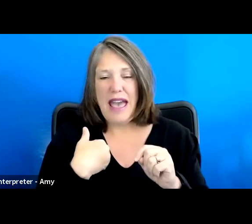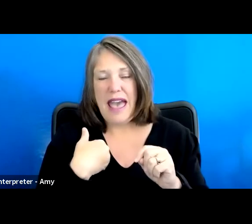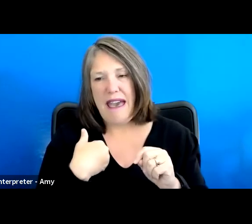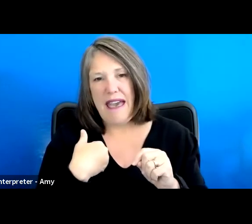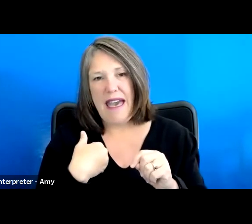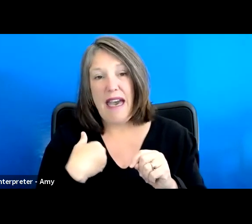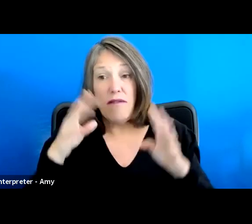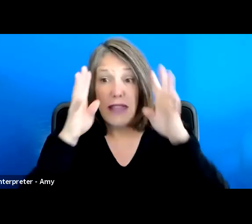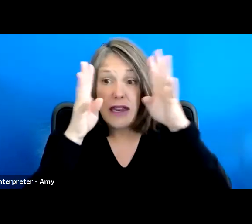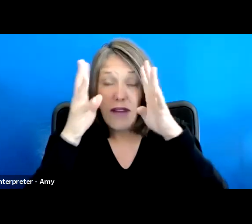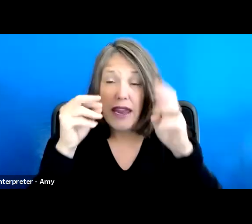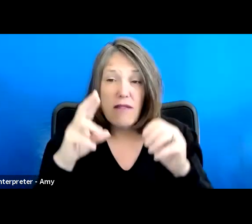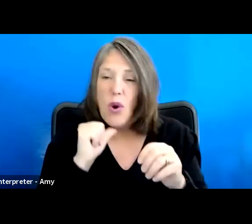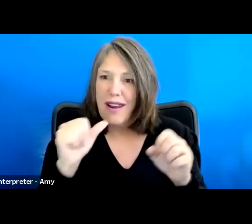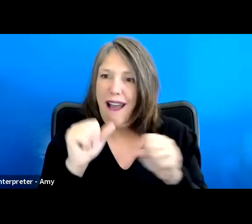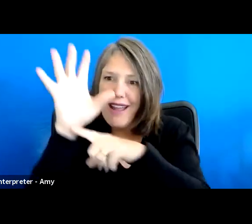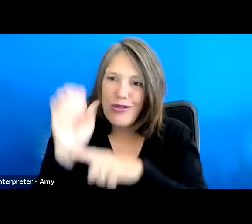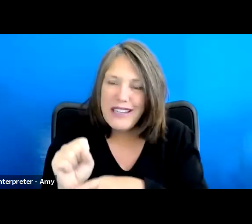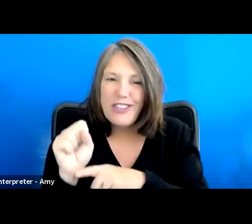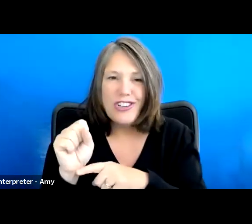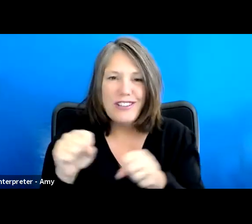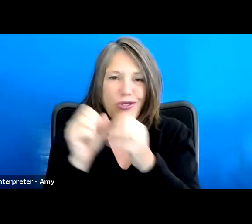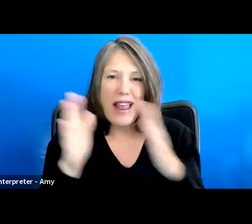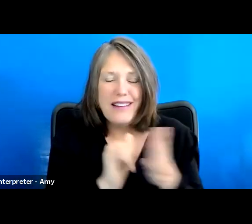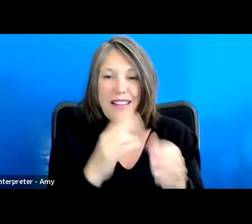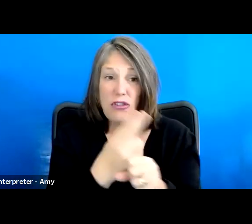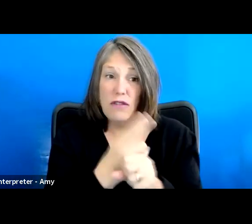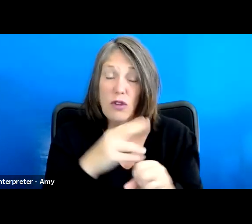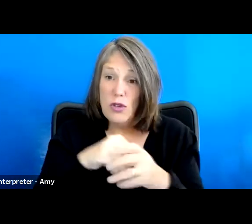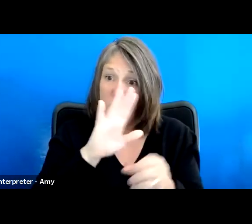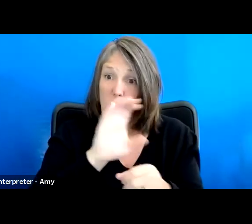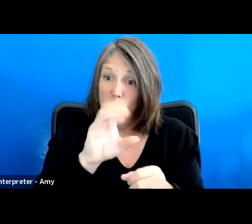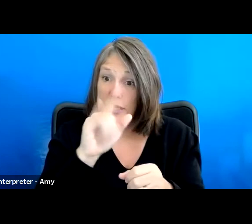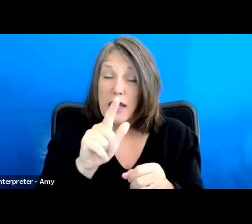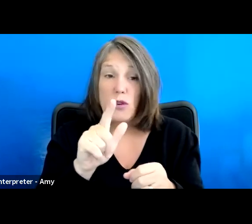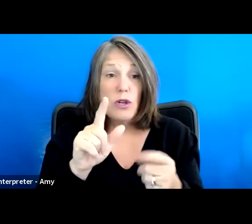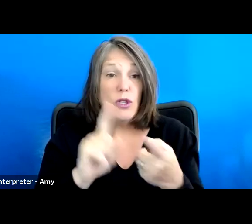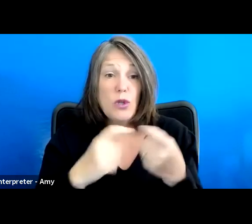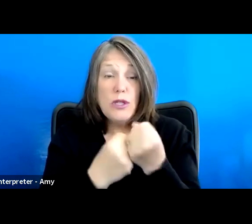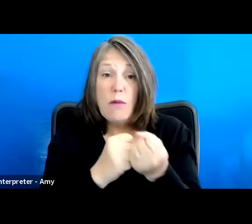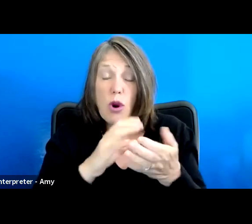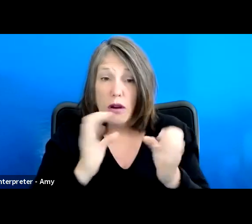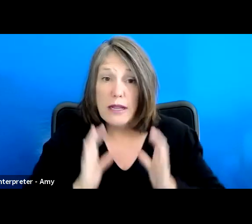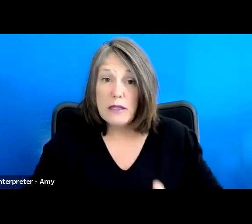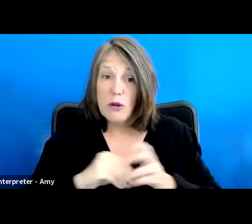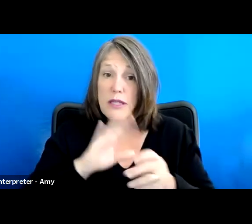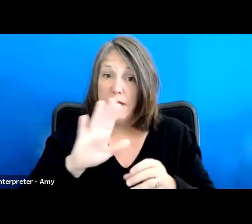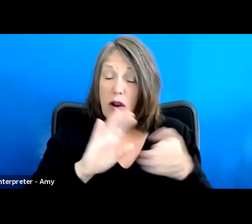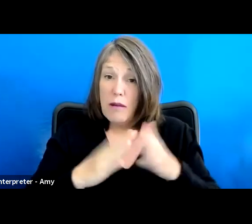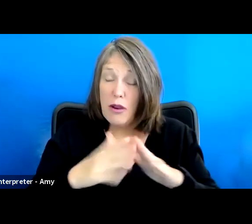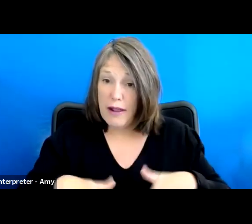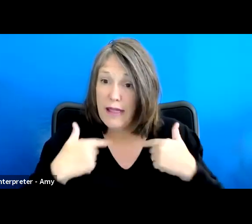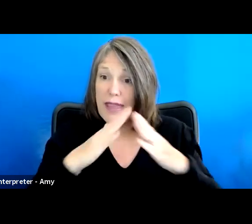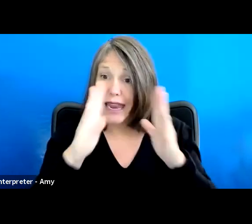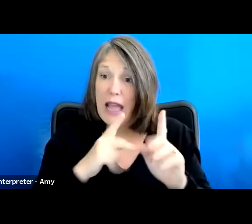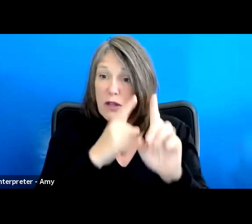non-traditional strategies that you've used in your centers to support consumers in their community living and their housing. What